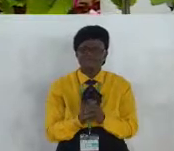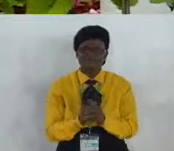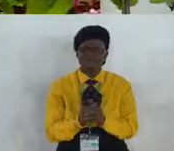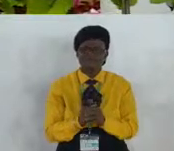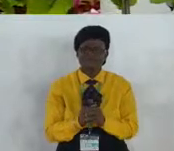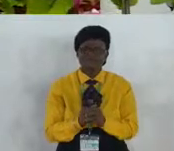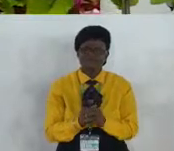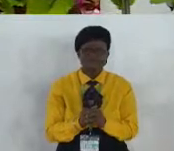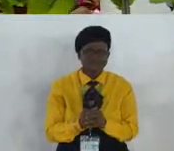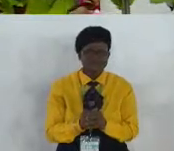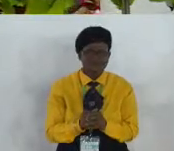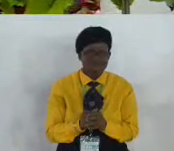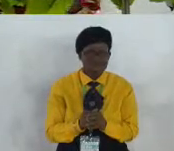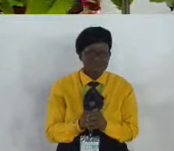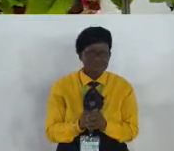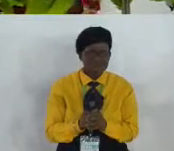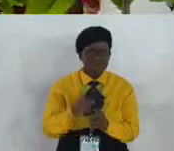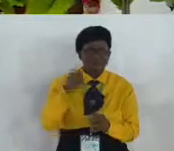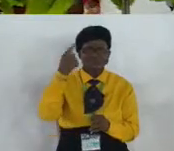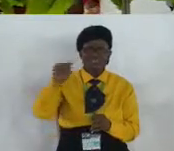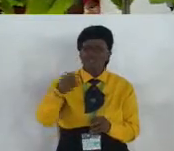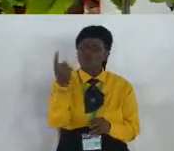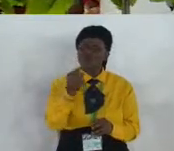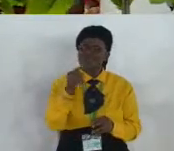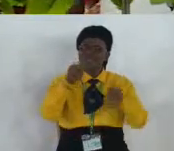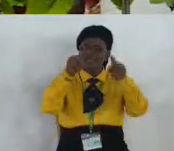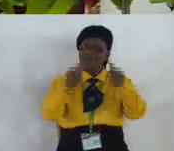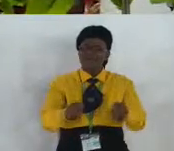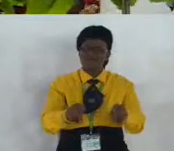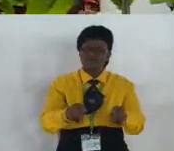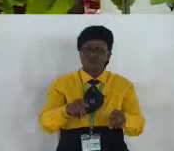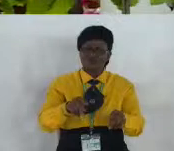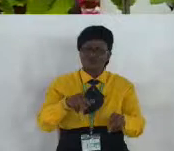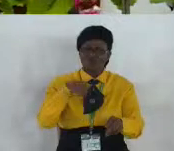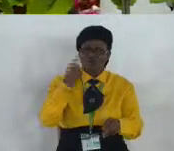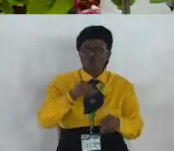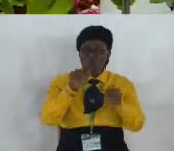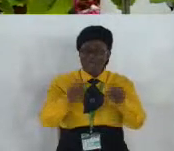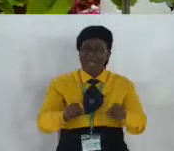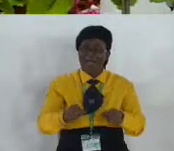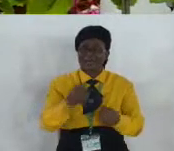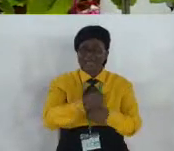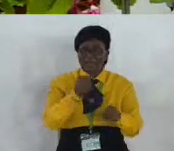Now you, the only fellow who can believe that statement